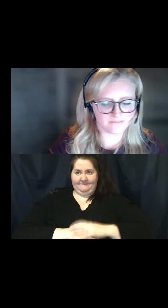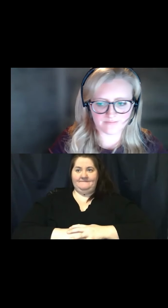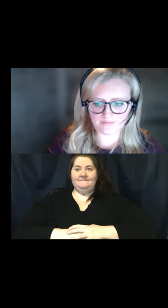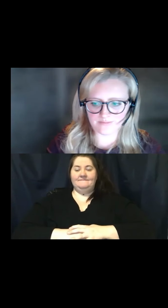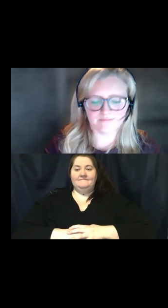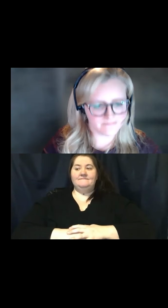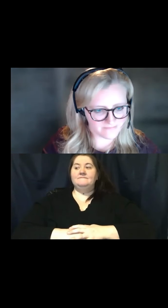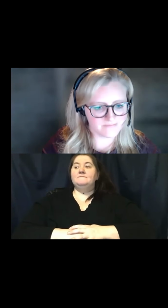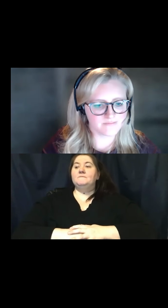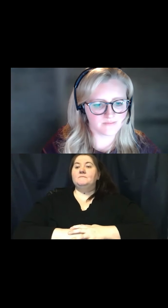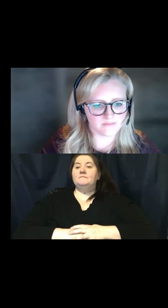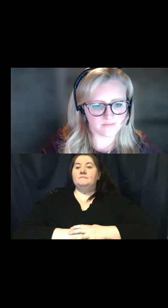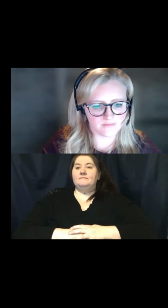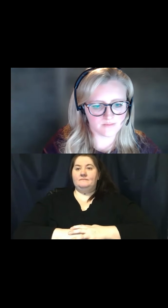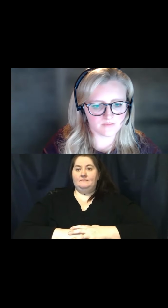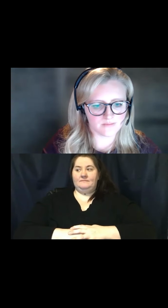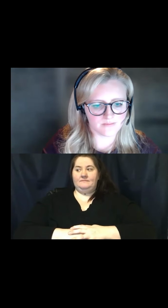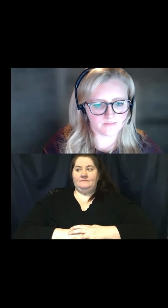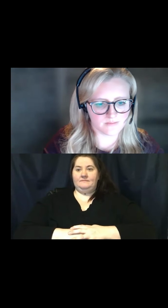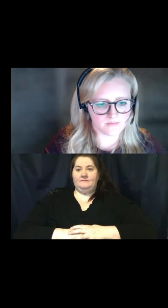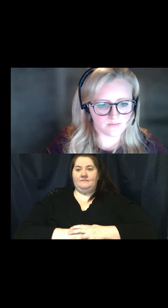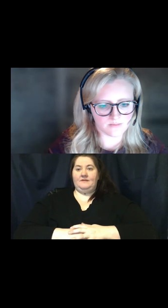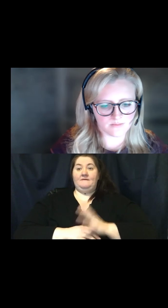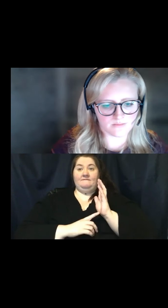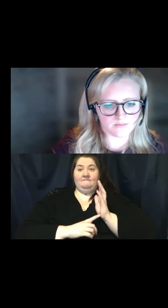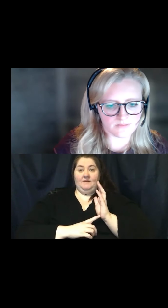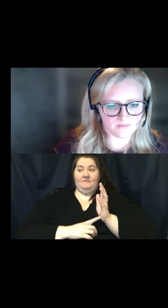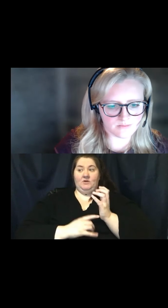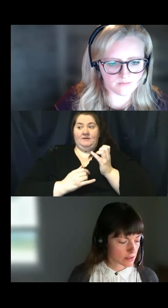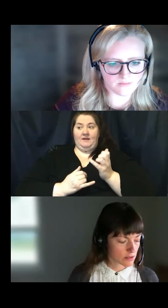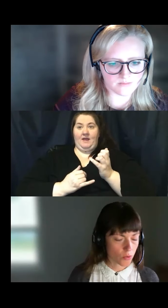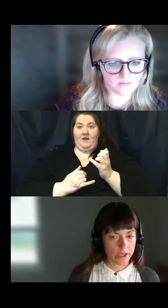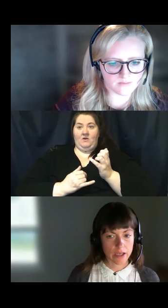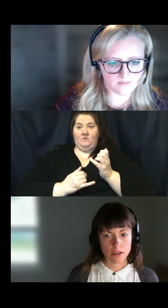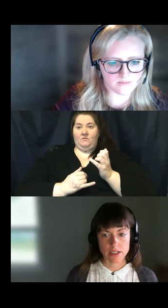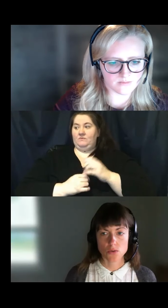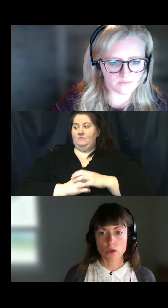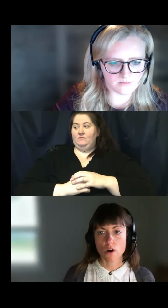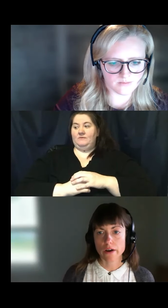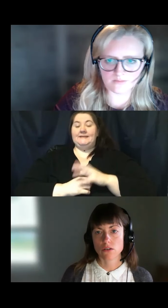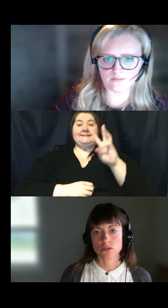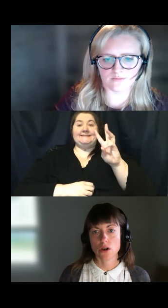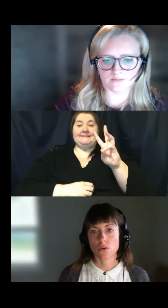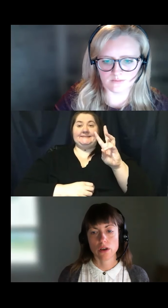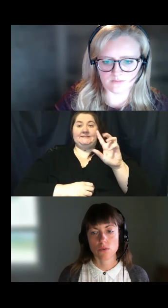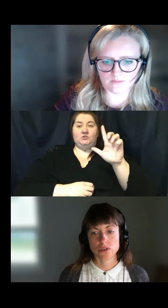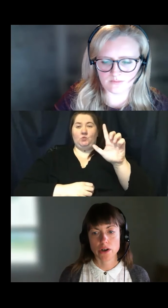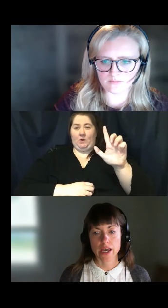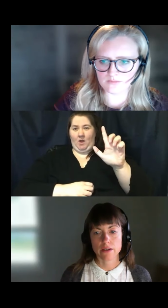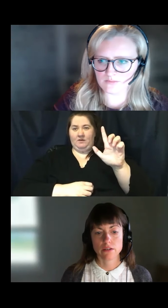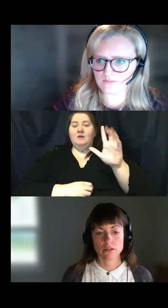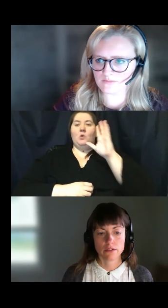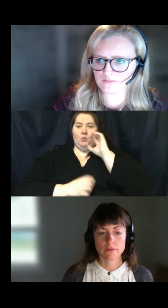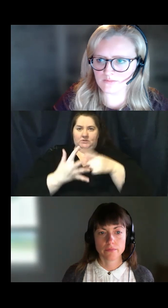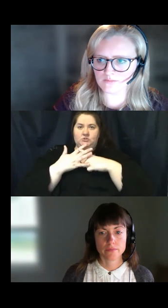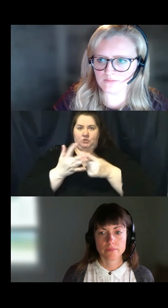Thank you, Kelly. 5 minutes from now, it will be 6:20, 6:21 or so, and we'll start